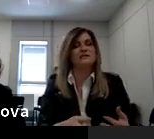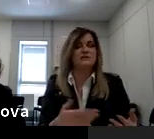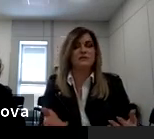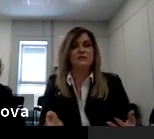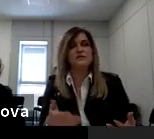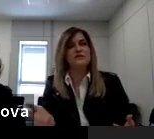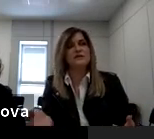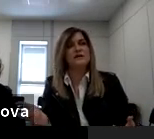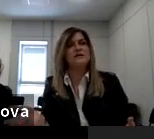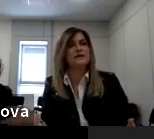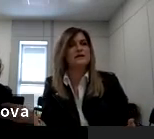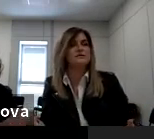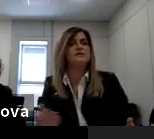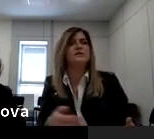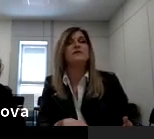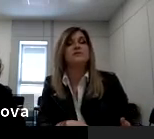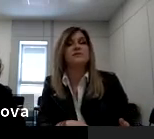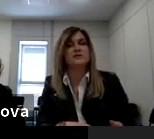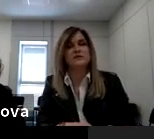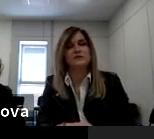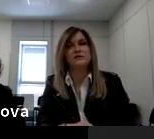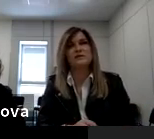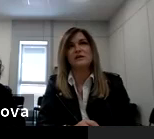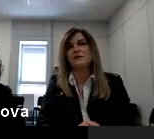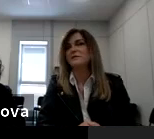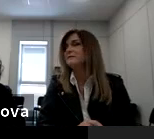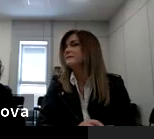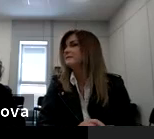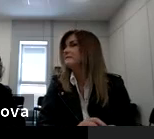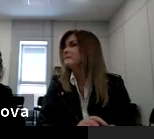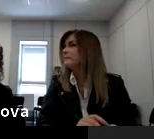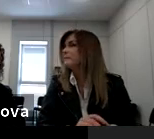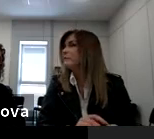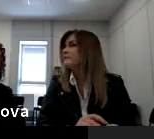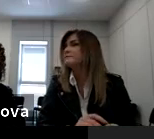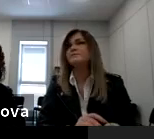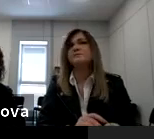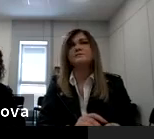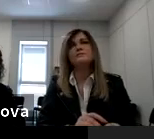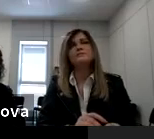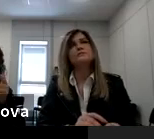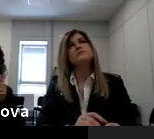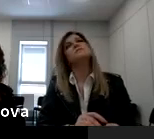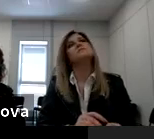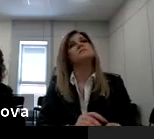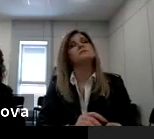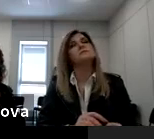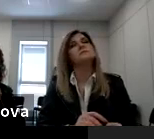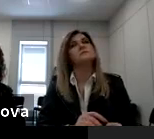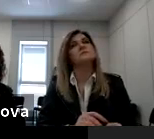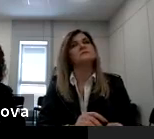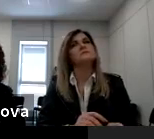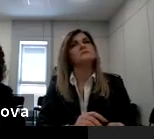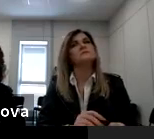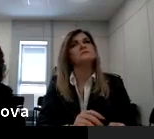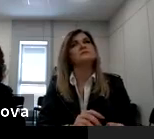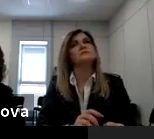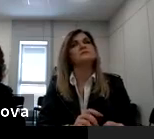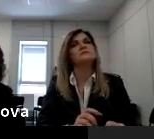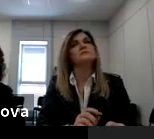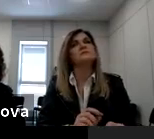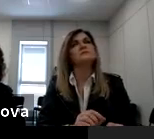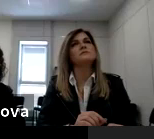be you know, sell into other projects and use there. And about the optics, I will show you better on the examples,